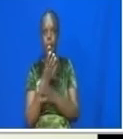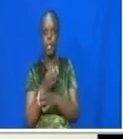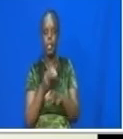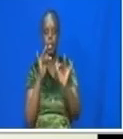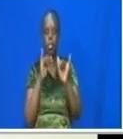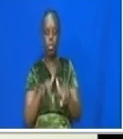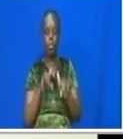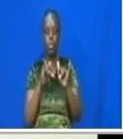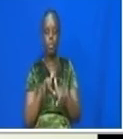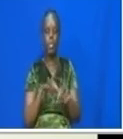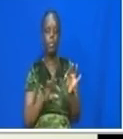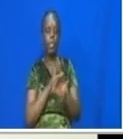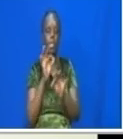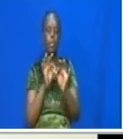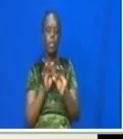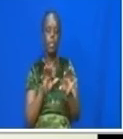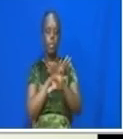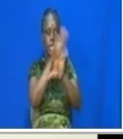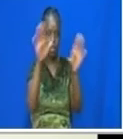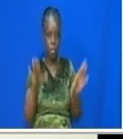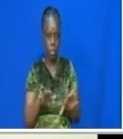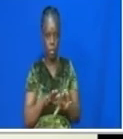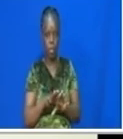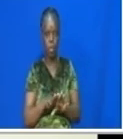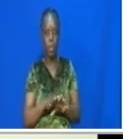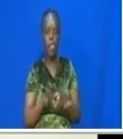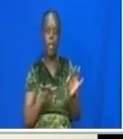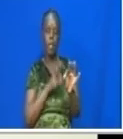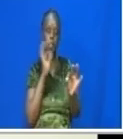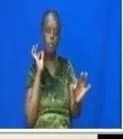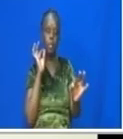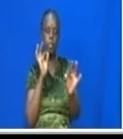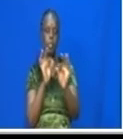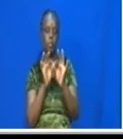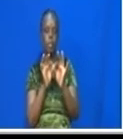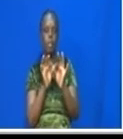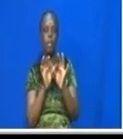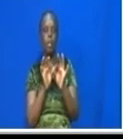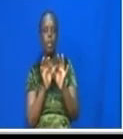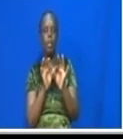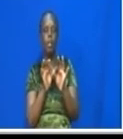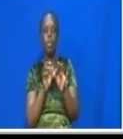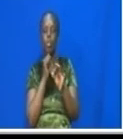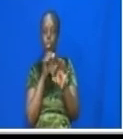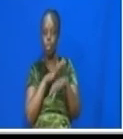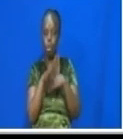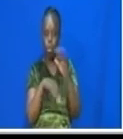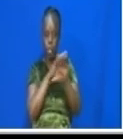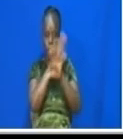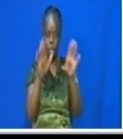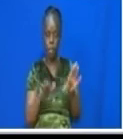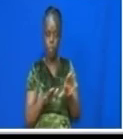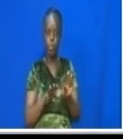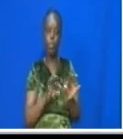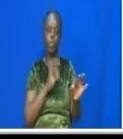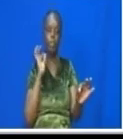enable plants to survive in a particular environment. Particular.